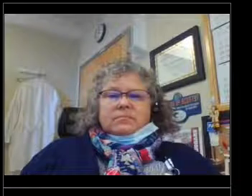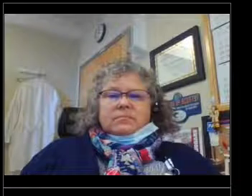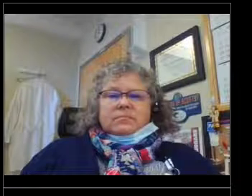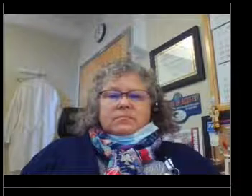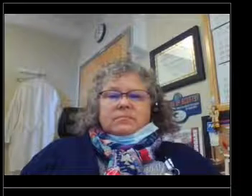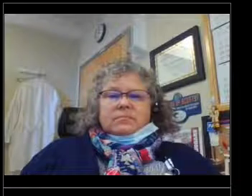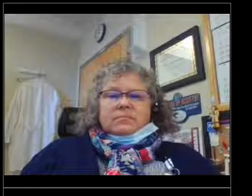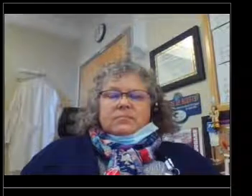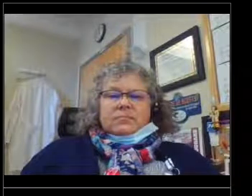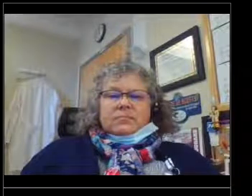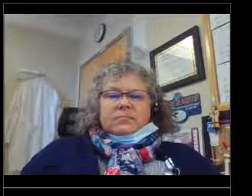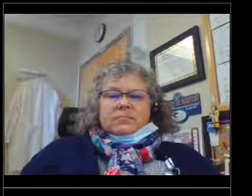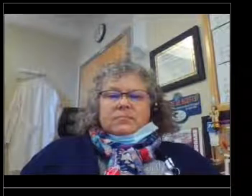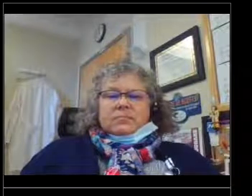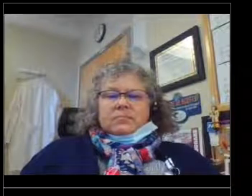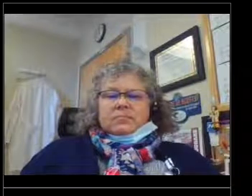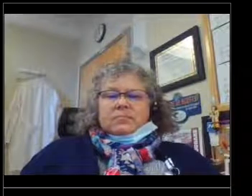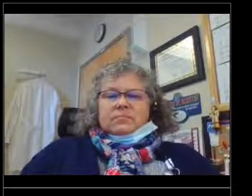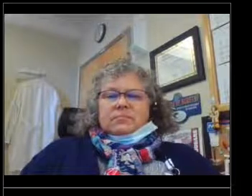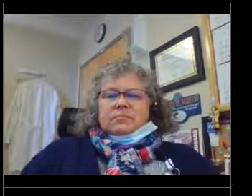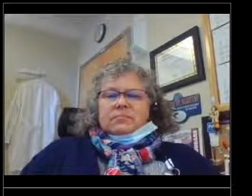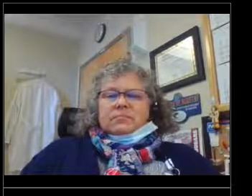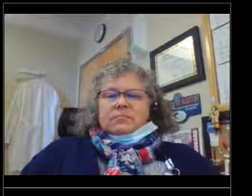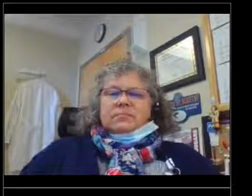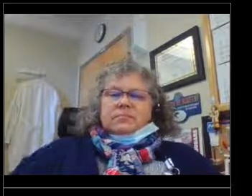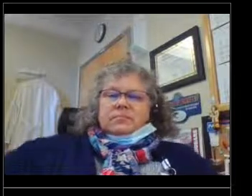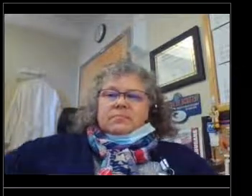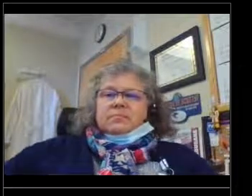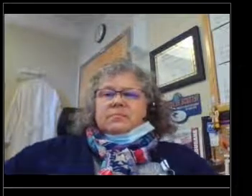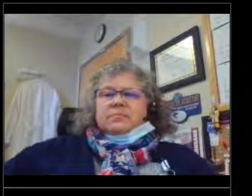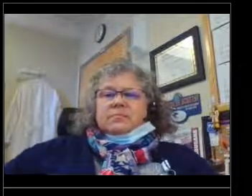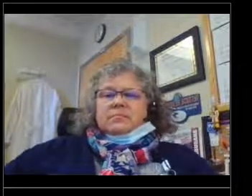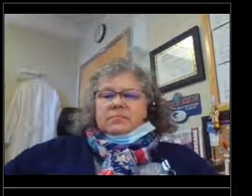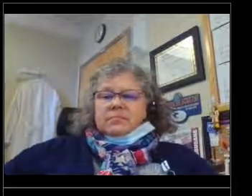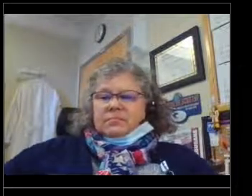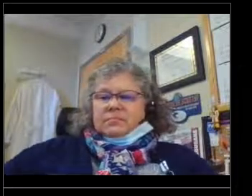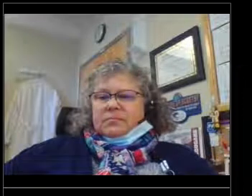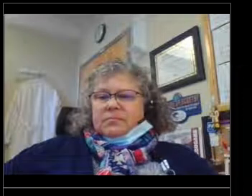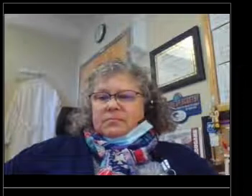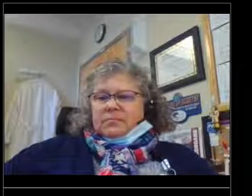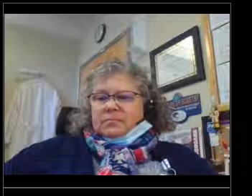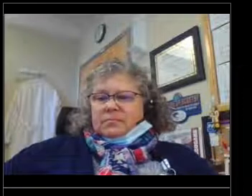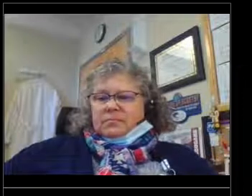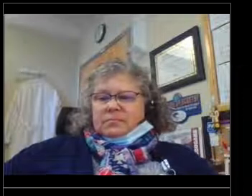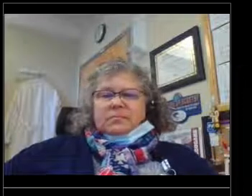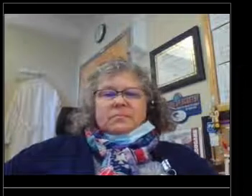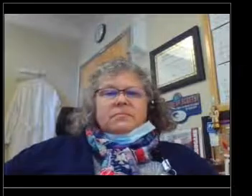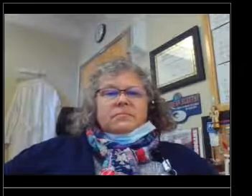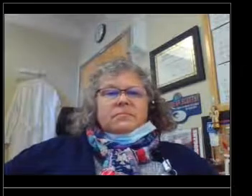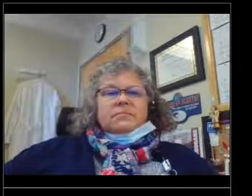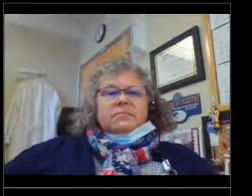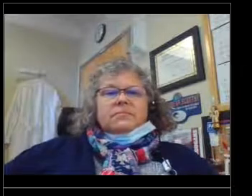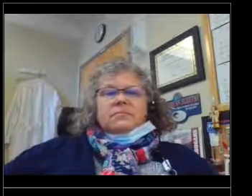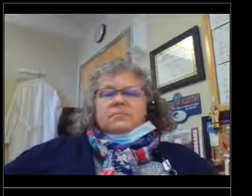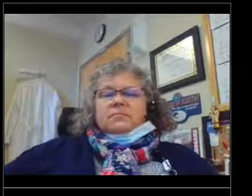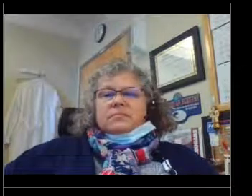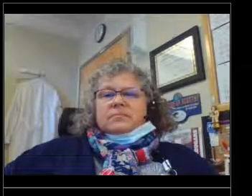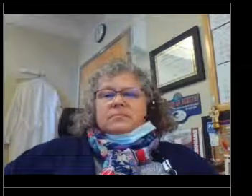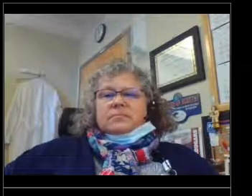and that's one of the ethical dilemmas. But both the PA and the physician are expected to